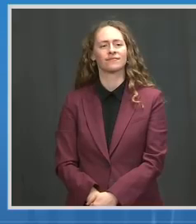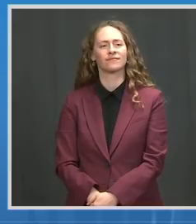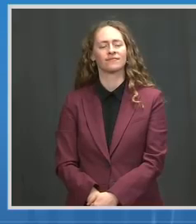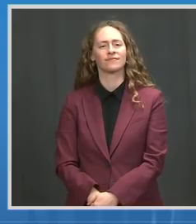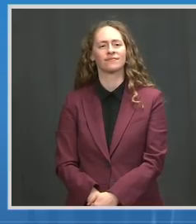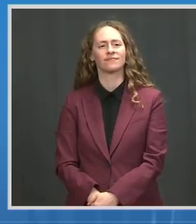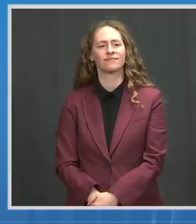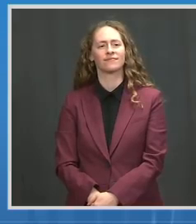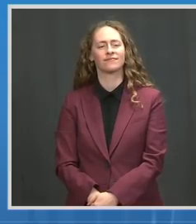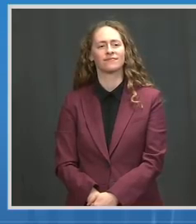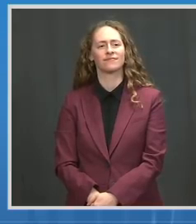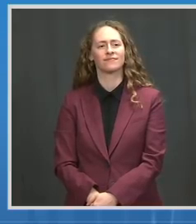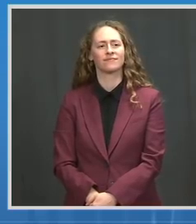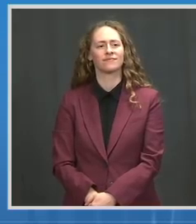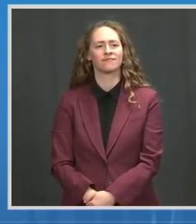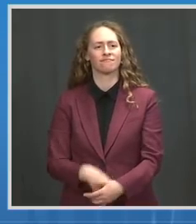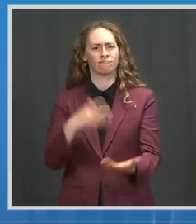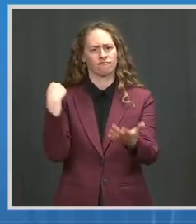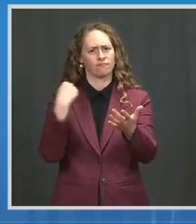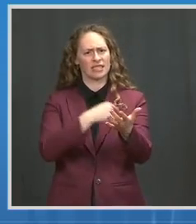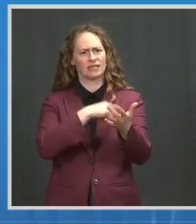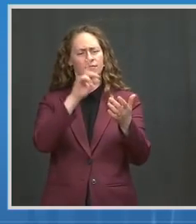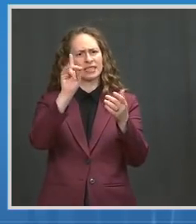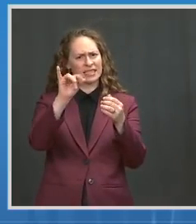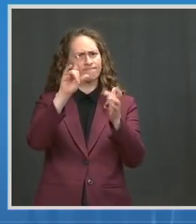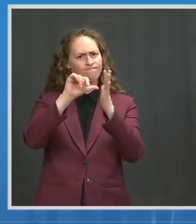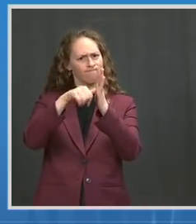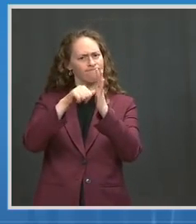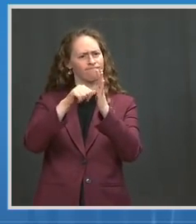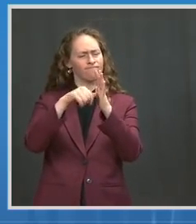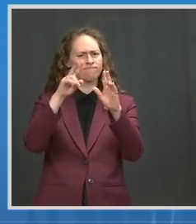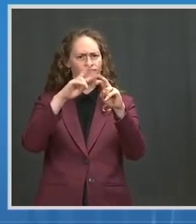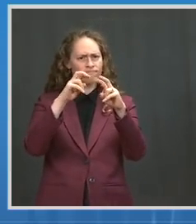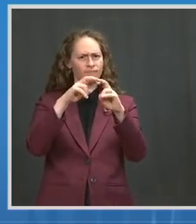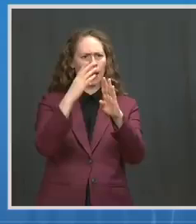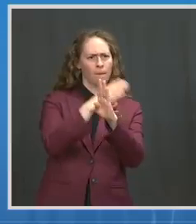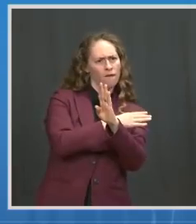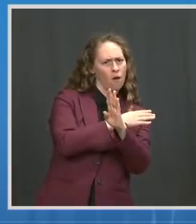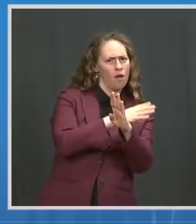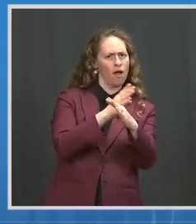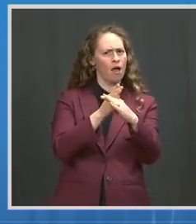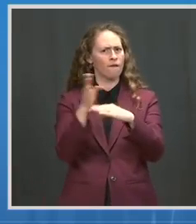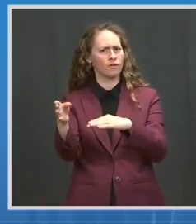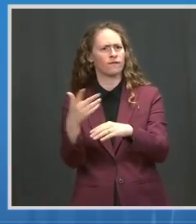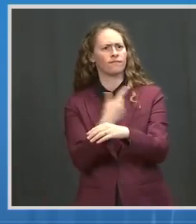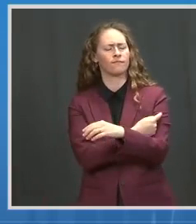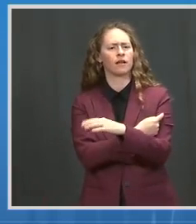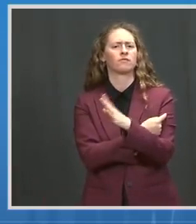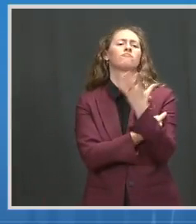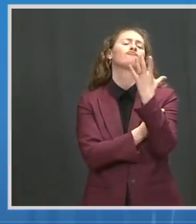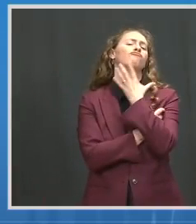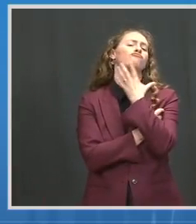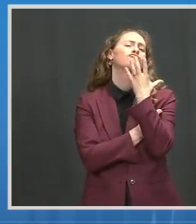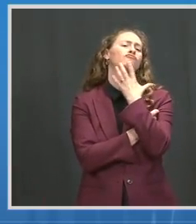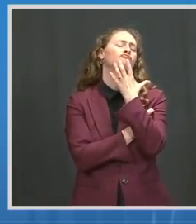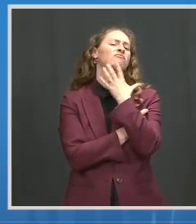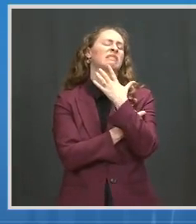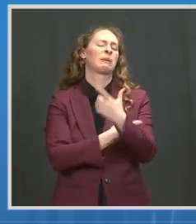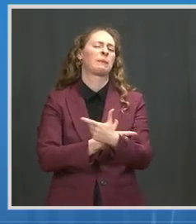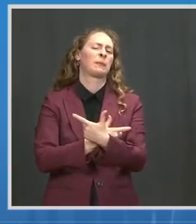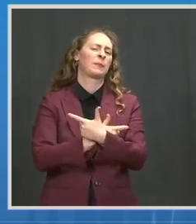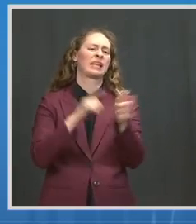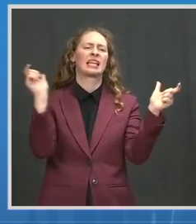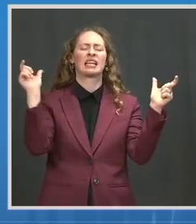by stratifying the data by age groups, we were able to see the critical contribution of vaccination coverage on reducing